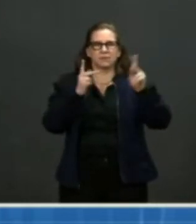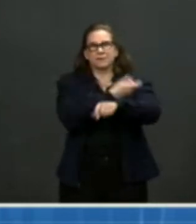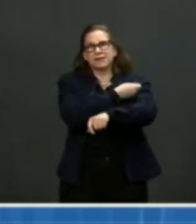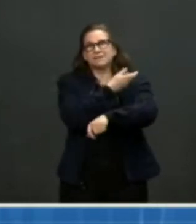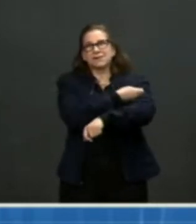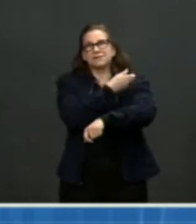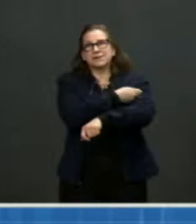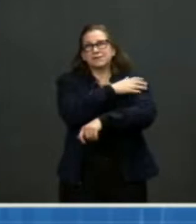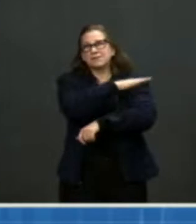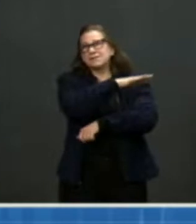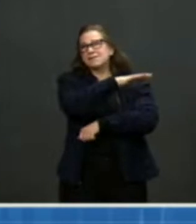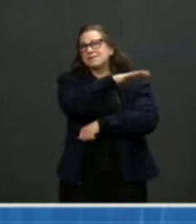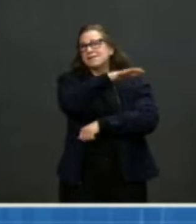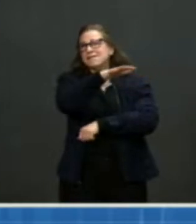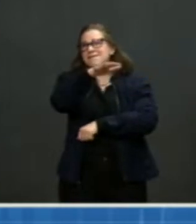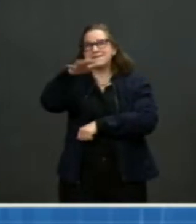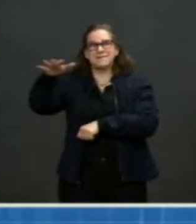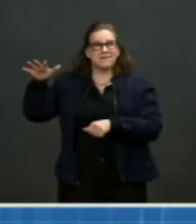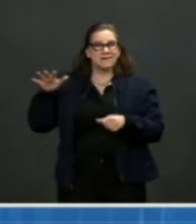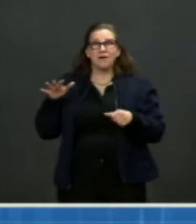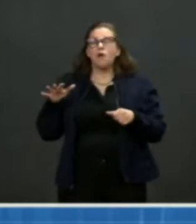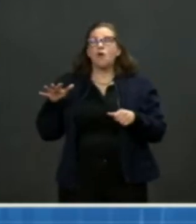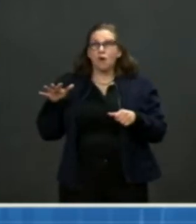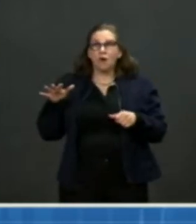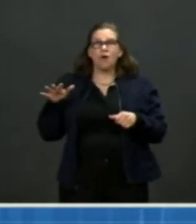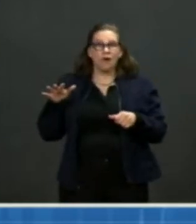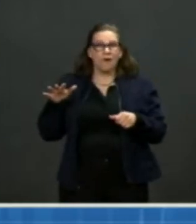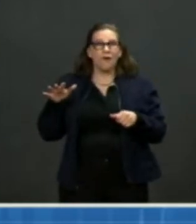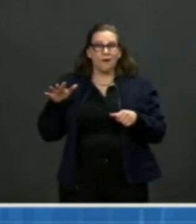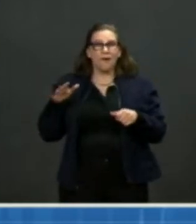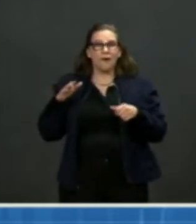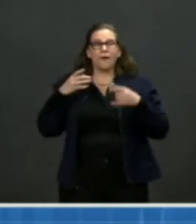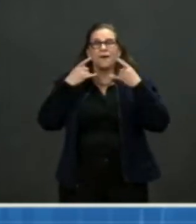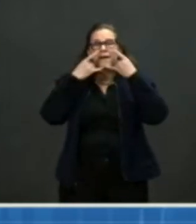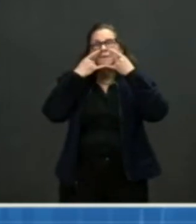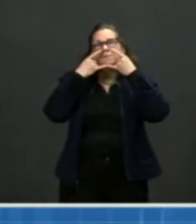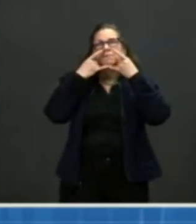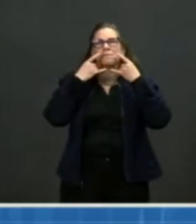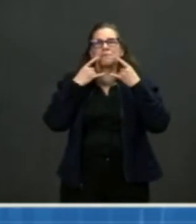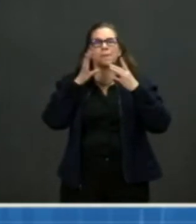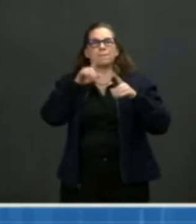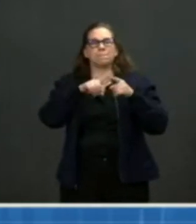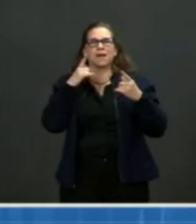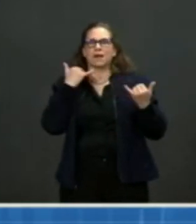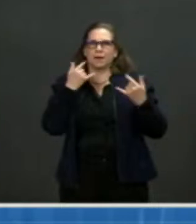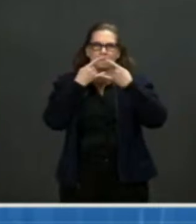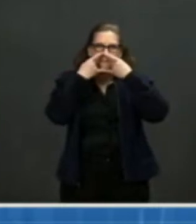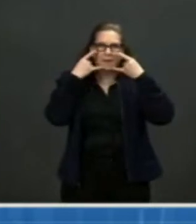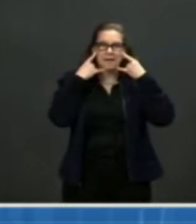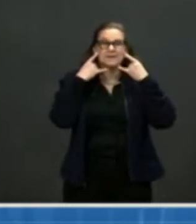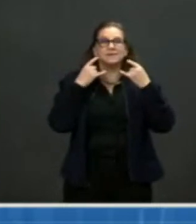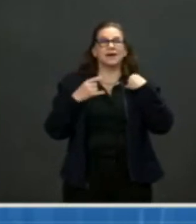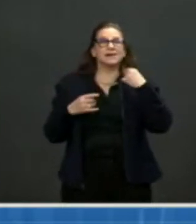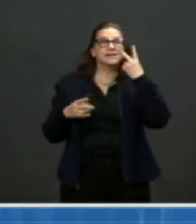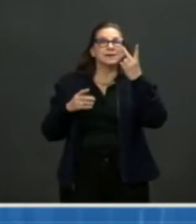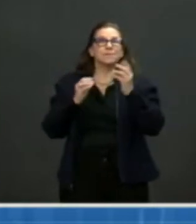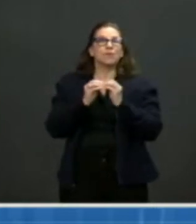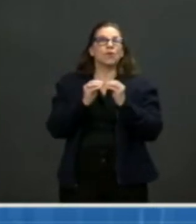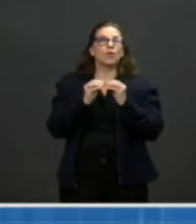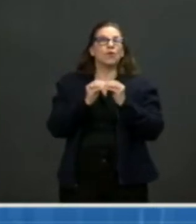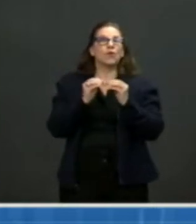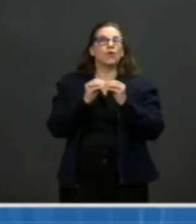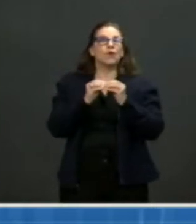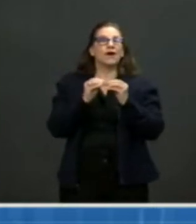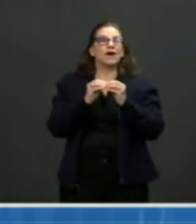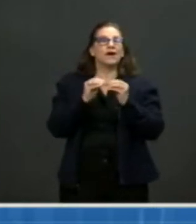closely with the company. We are going to see a nice increase in Johnson & Johnson this week, and we should have more